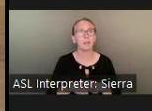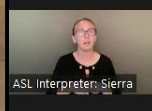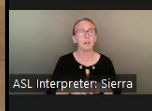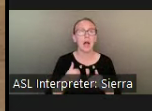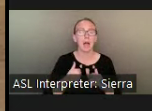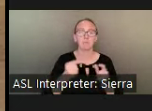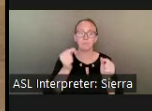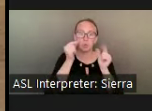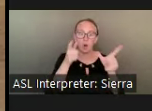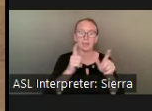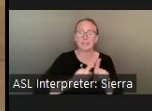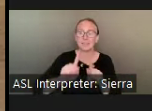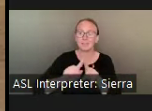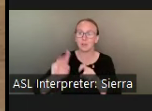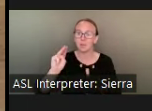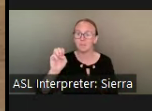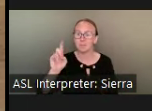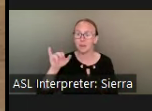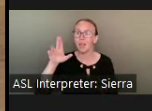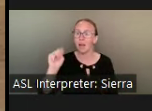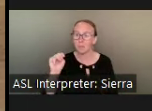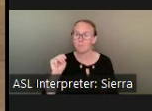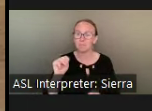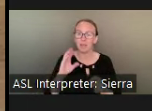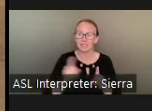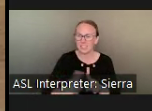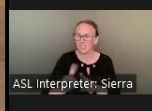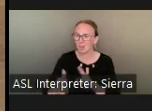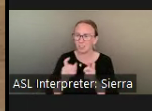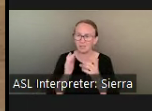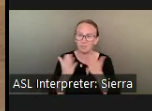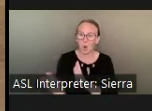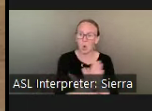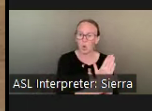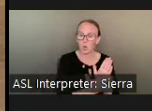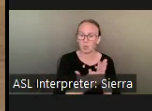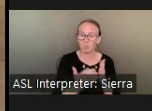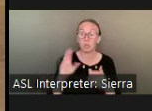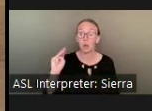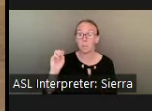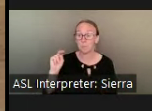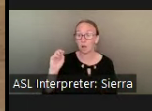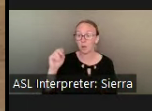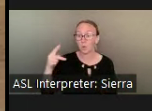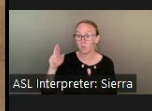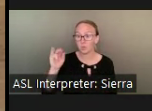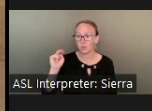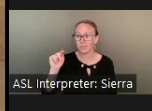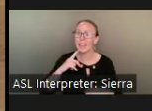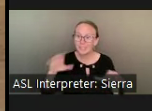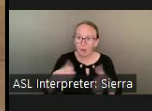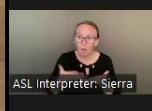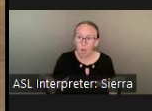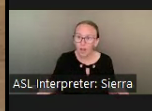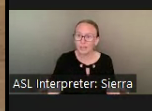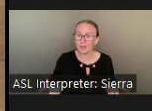and ranges I went. Because I did a lot of monoprints while here. Monoprints is something that is relatively new for me. I did some lino. This was my